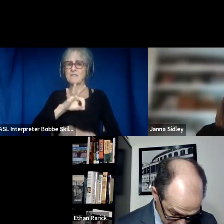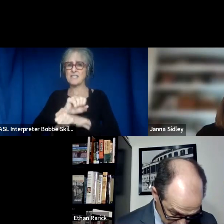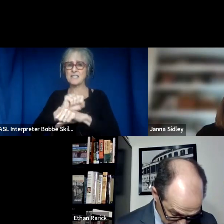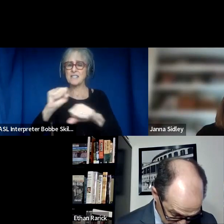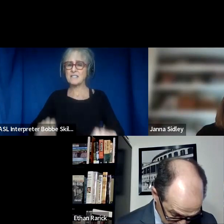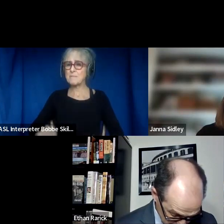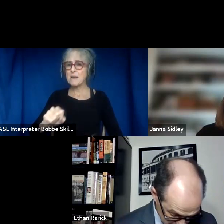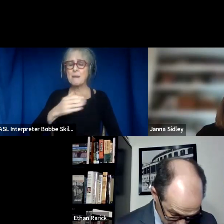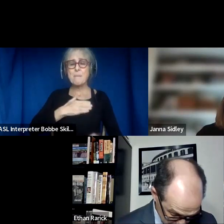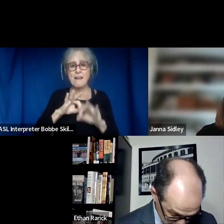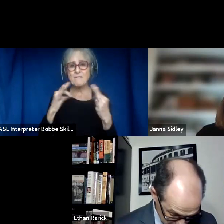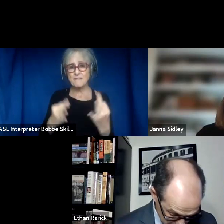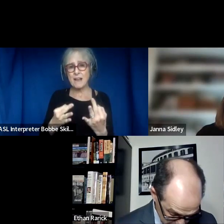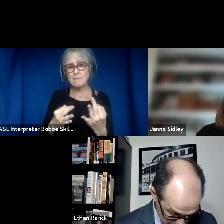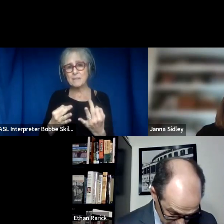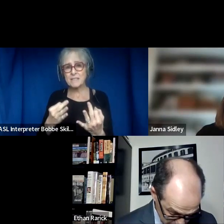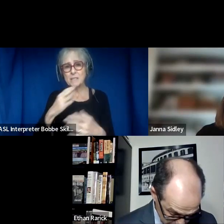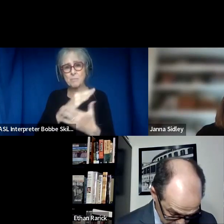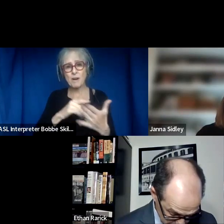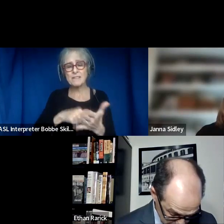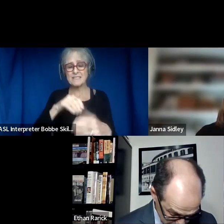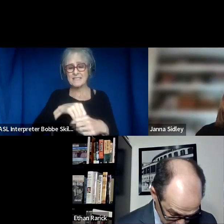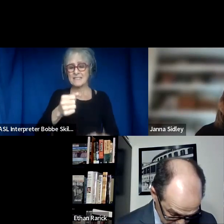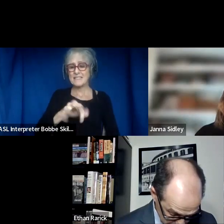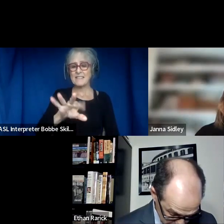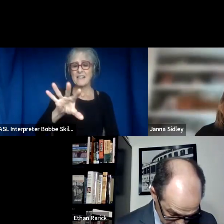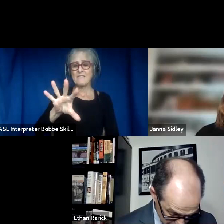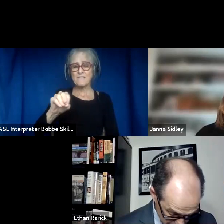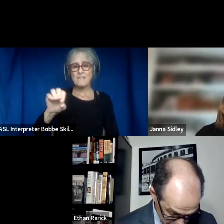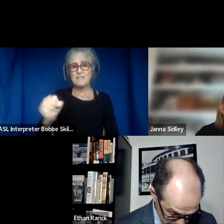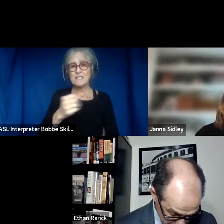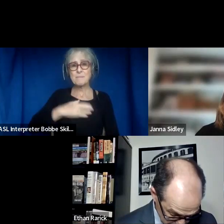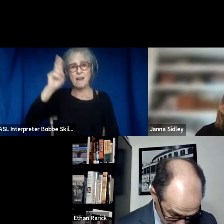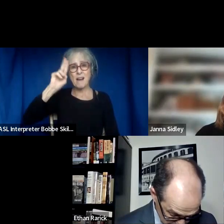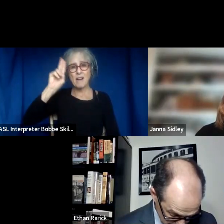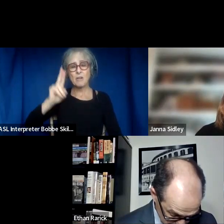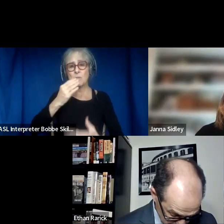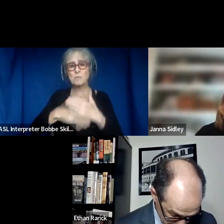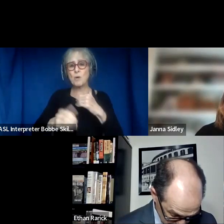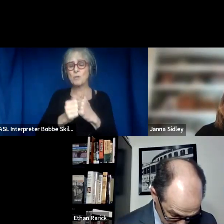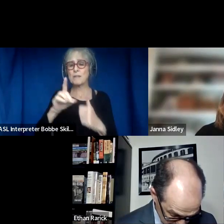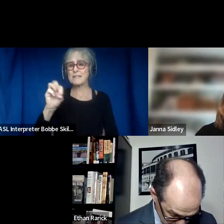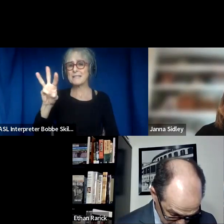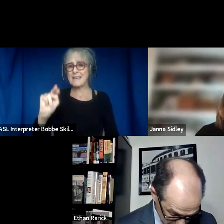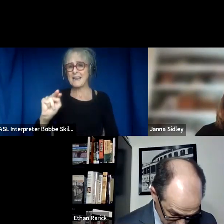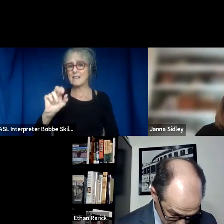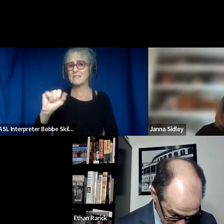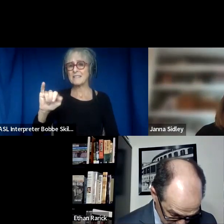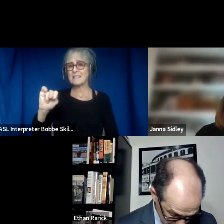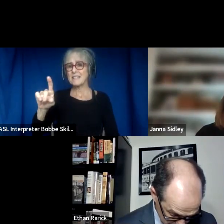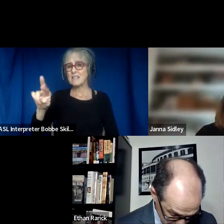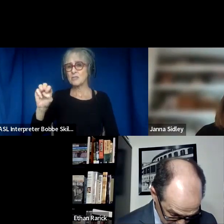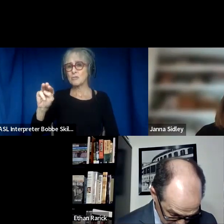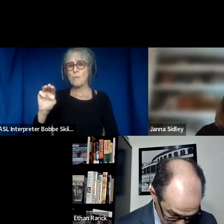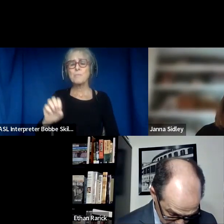don't share this much with people, but in the 1950s, my uncle was born with Down syndrome, and the only option for my grandparents was to institutionalize